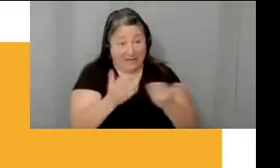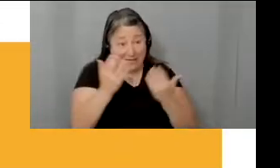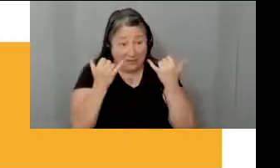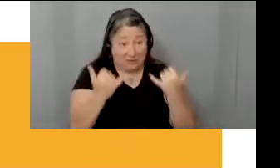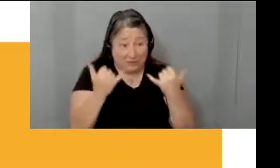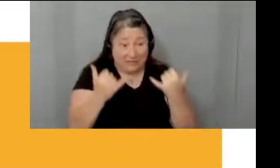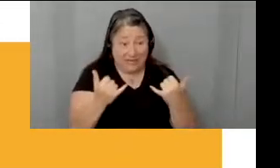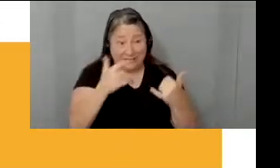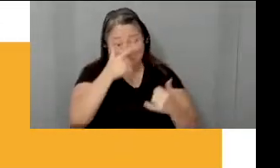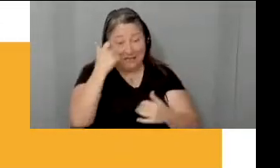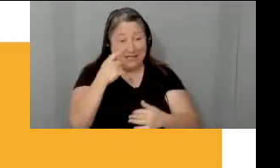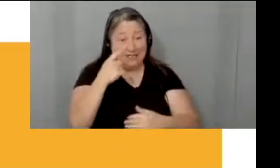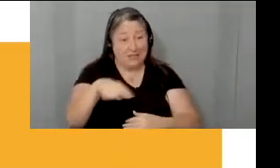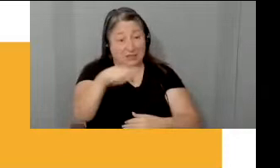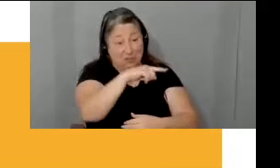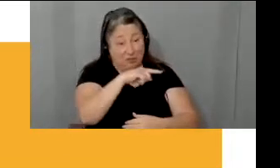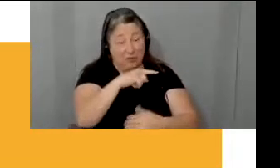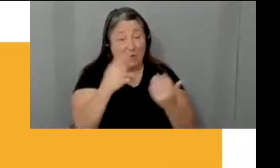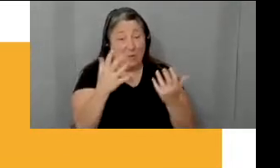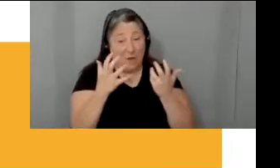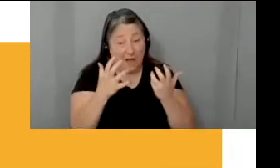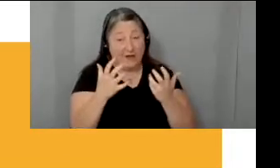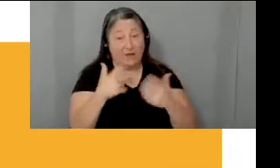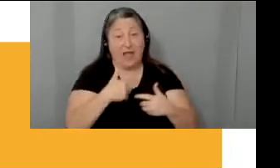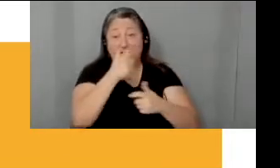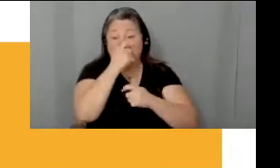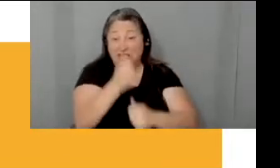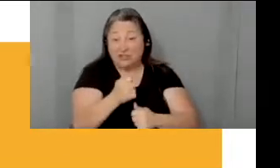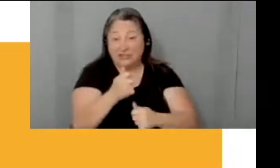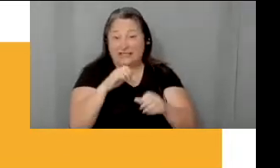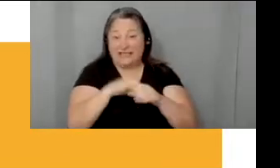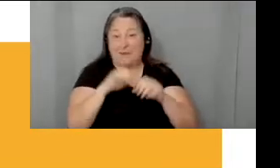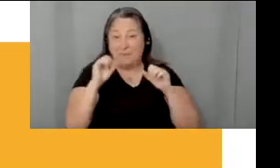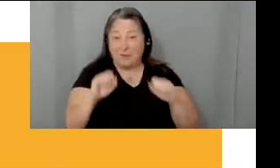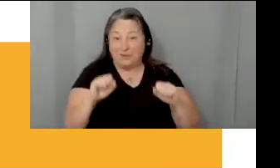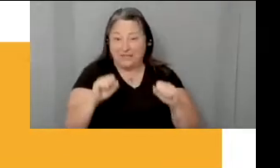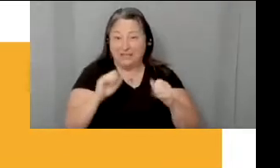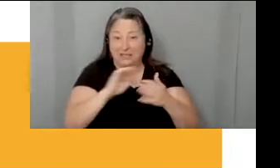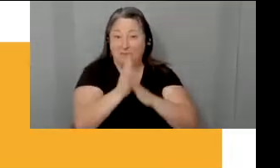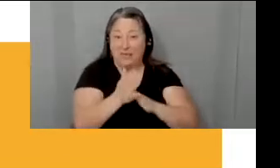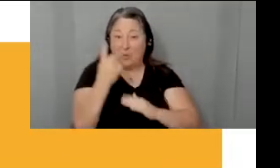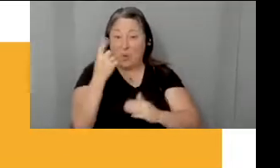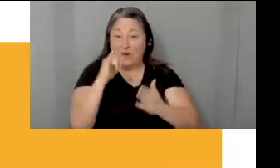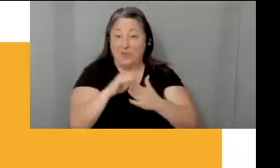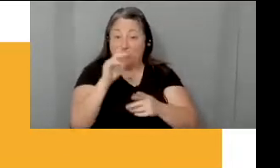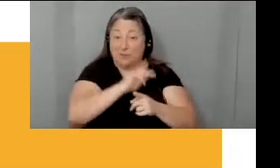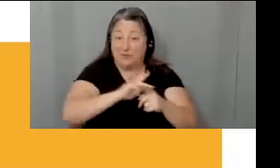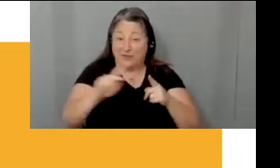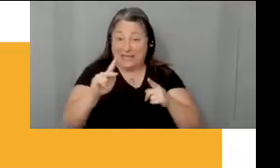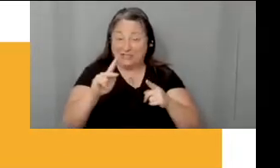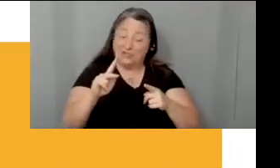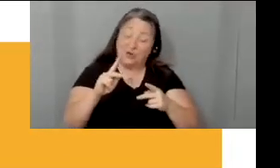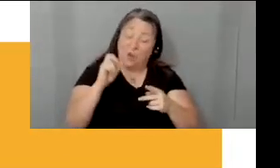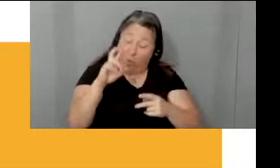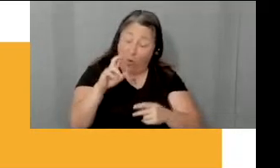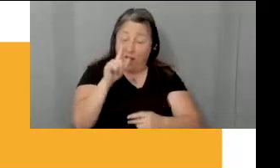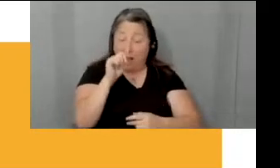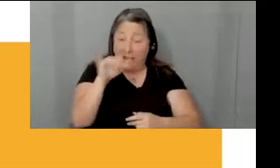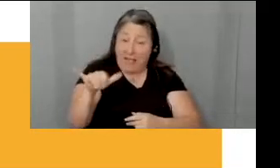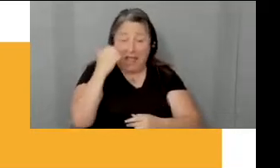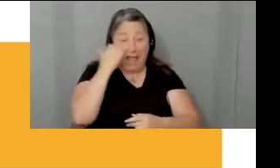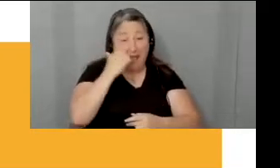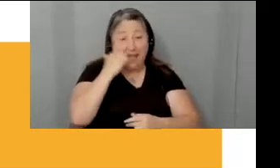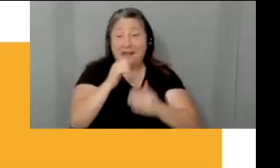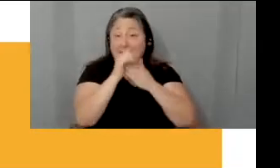want or have an interest in potentially being one of those professional or lay leaders, and we're equipping you to do it. And